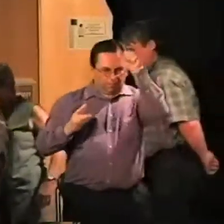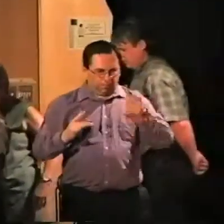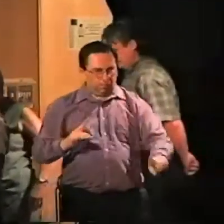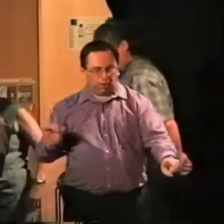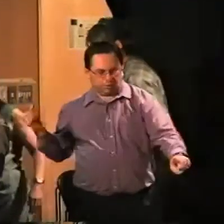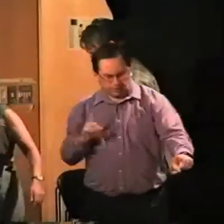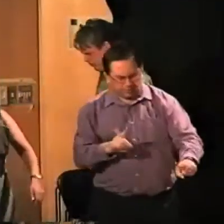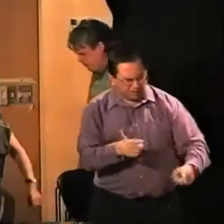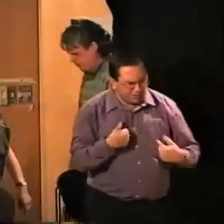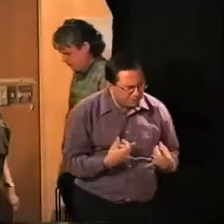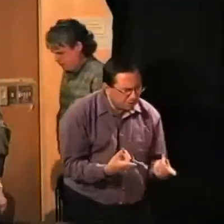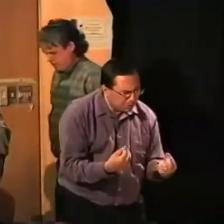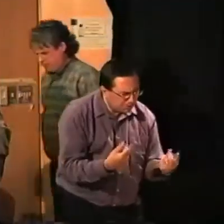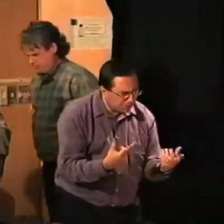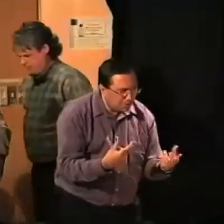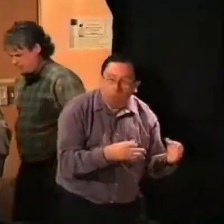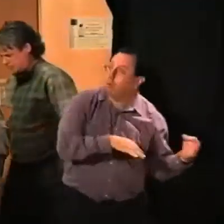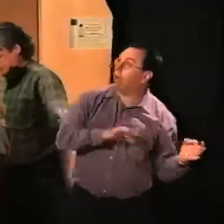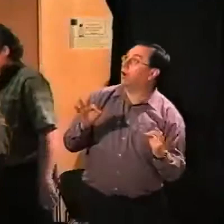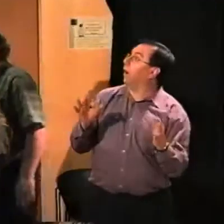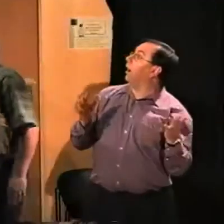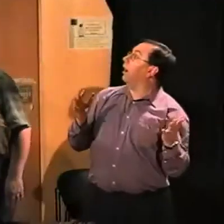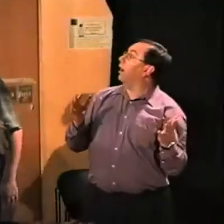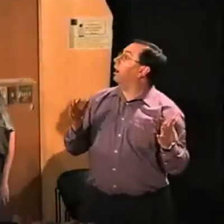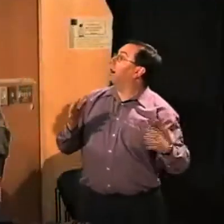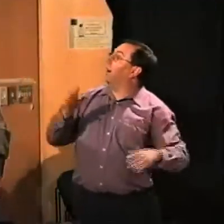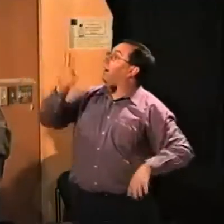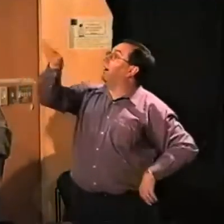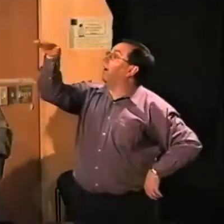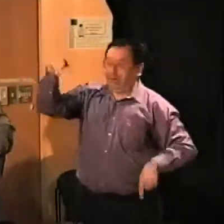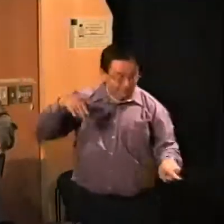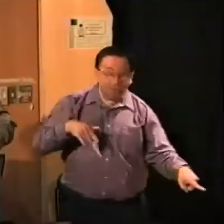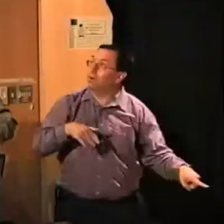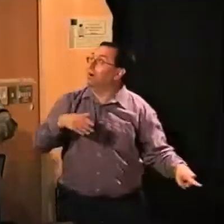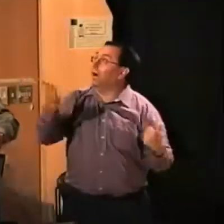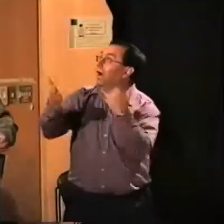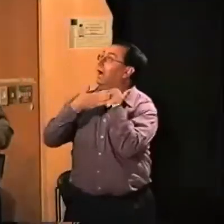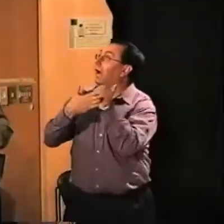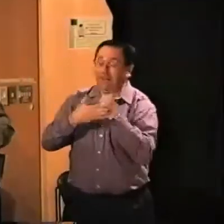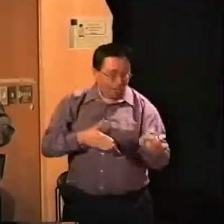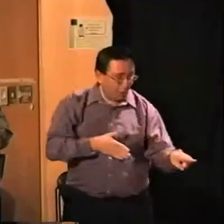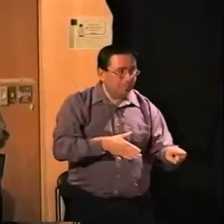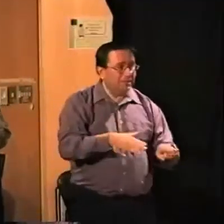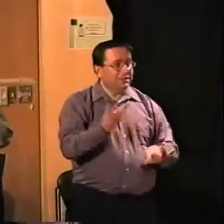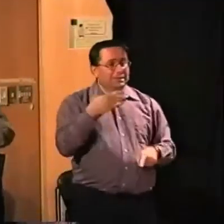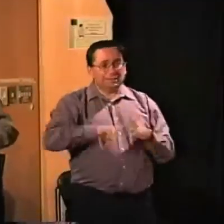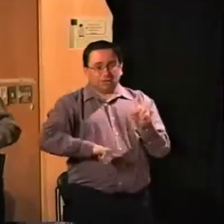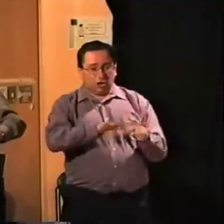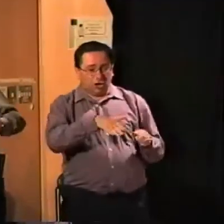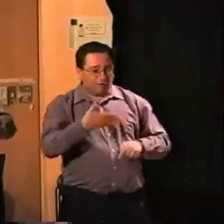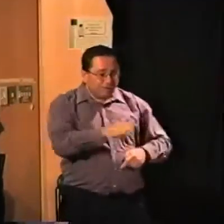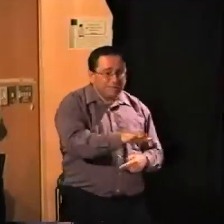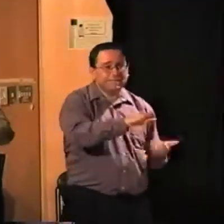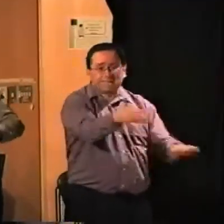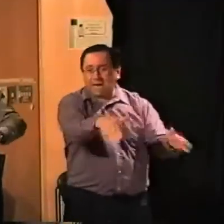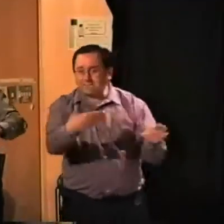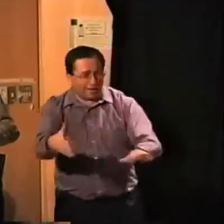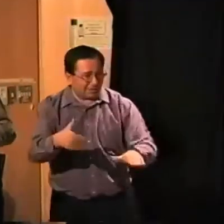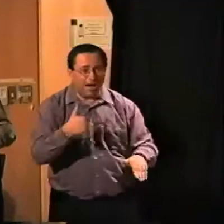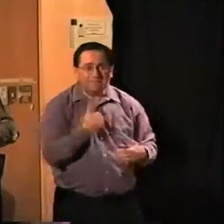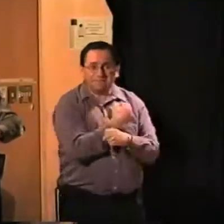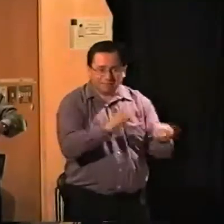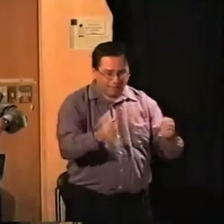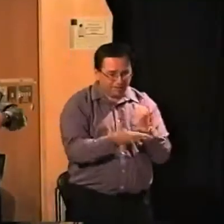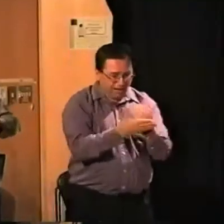"What are you doing?" The boy says, "Well, can't you see, mister? Maybe you can help me. All these starfish, they're going to die, and I want to get them back in the